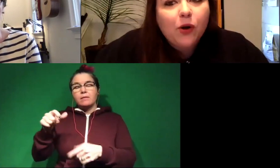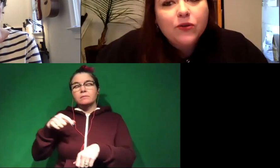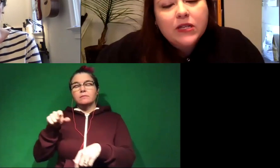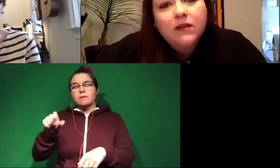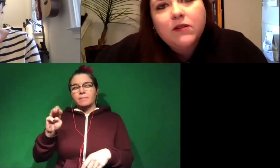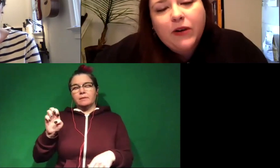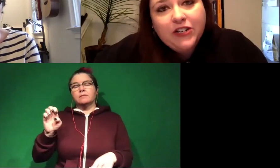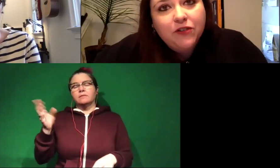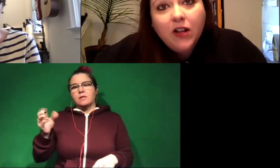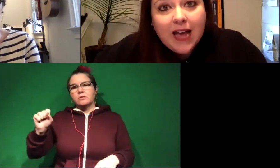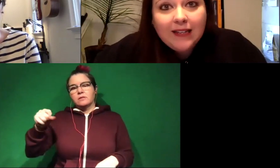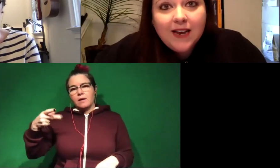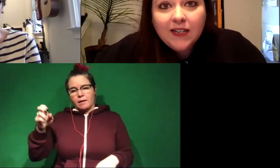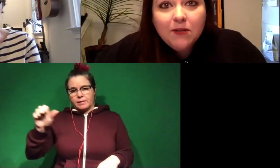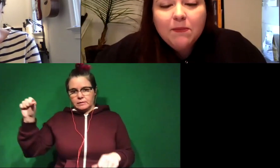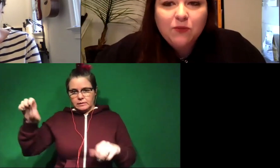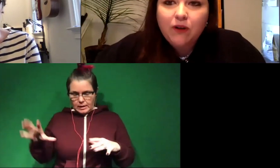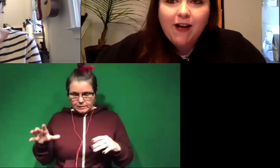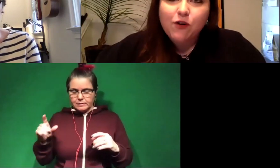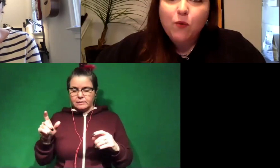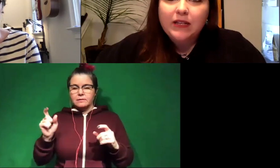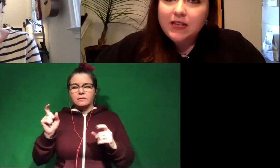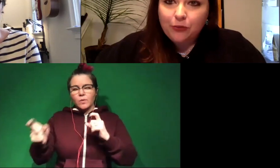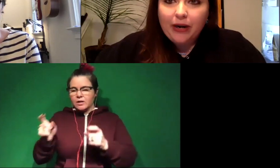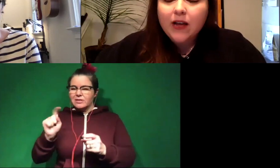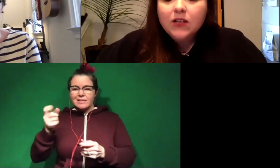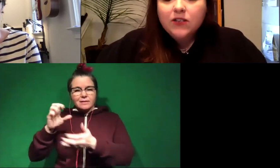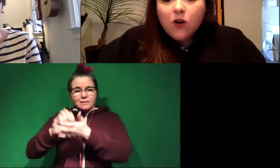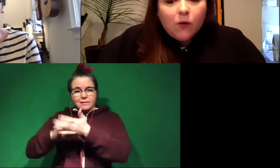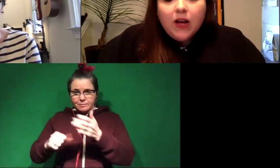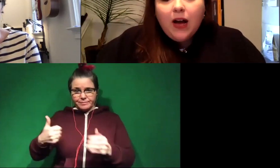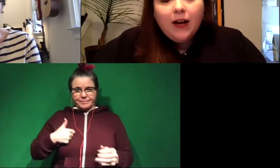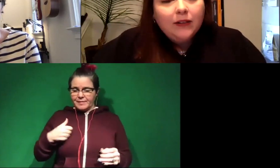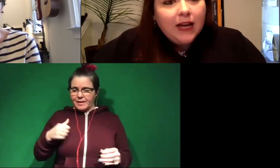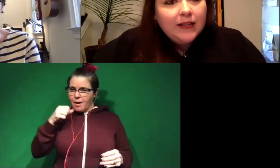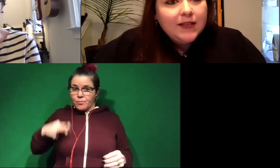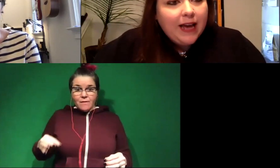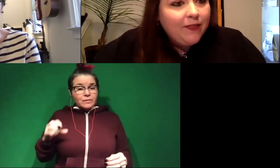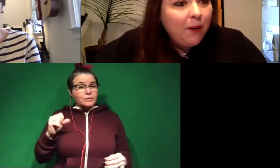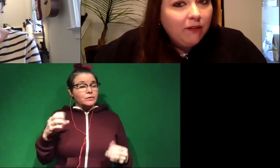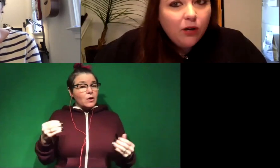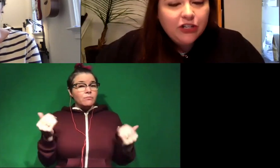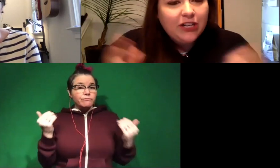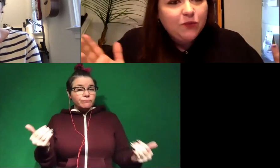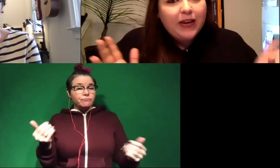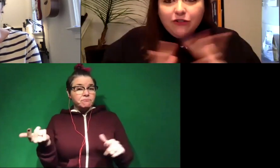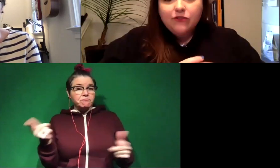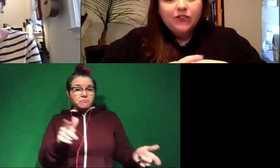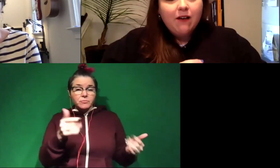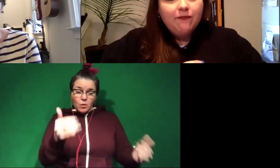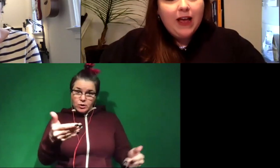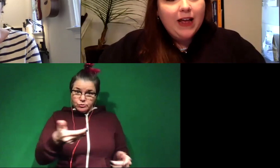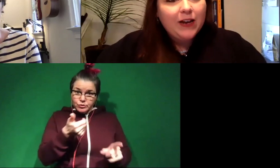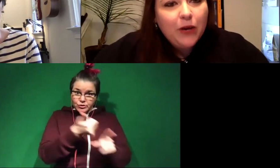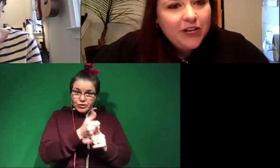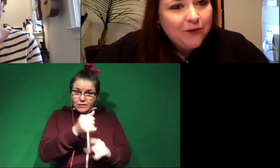paypal.me/SkypeAScientist. Those donations are all tax deductible because we're a 501c3. So let's get the ball rolling. Jess, you want to introduce